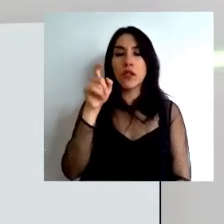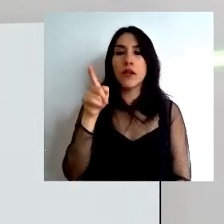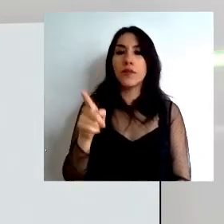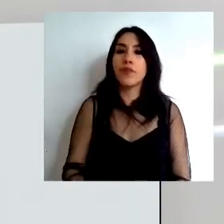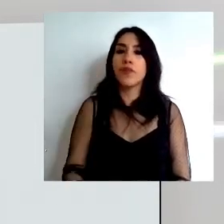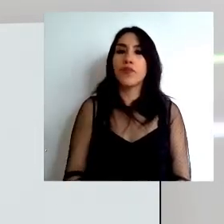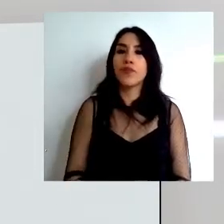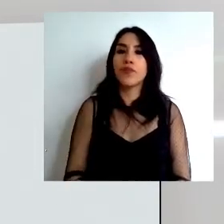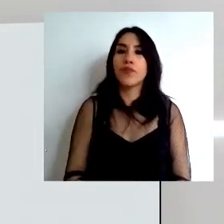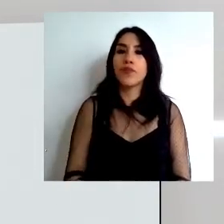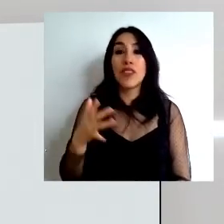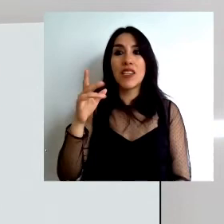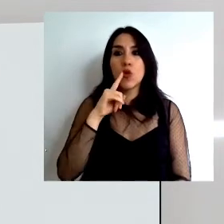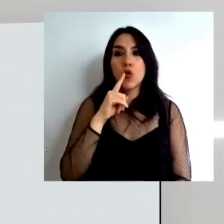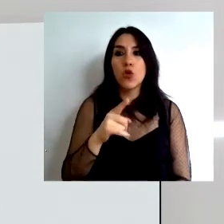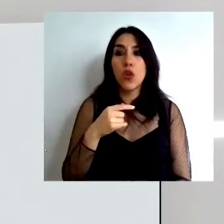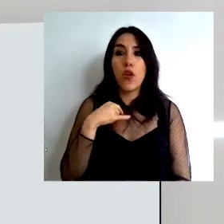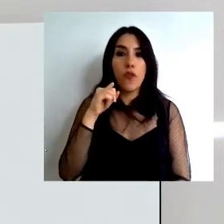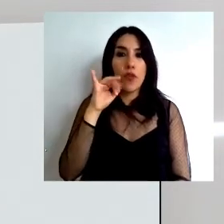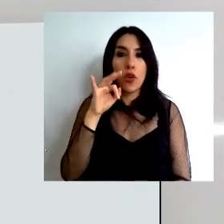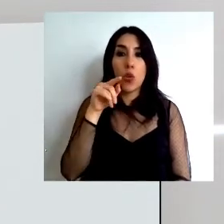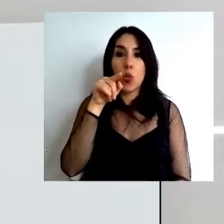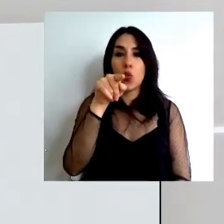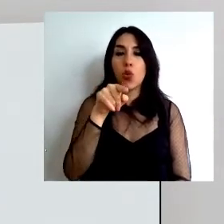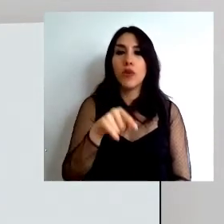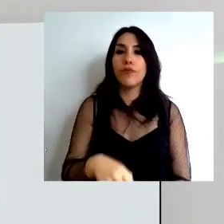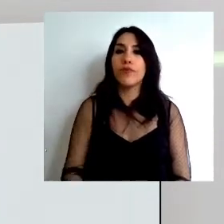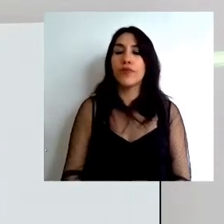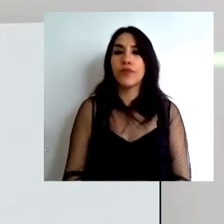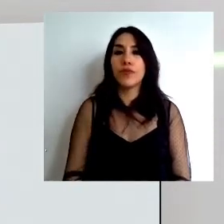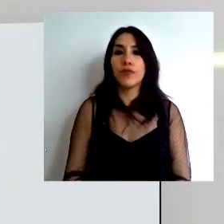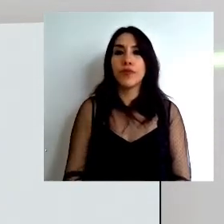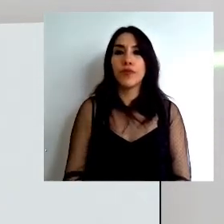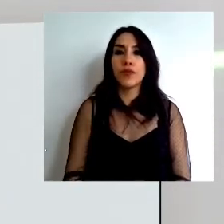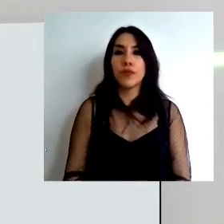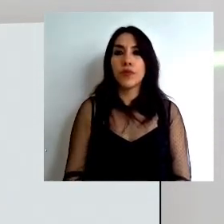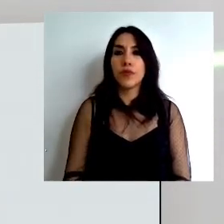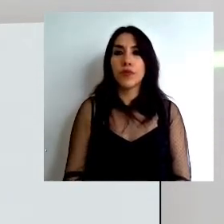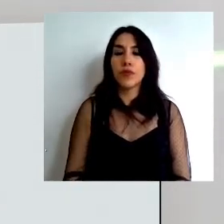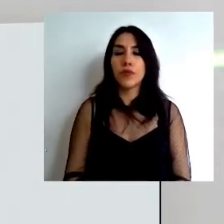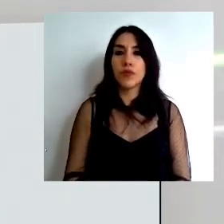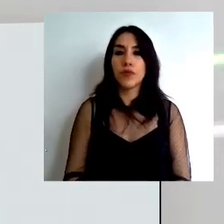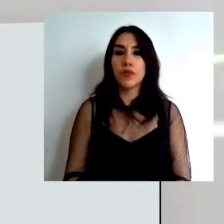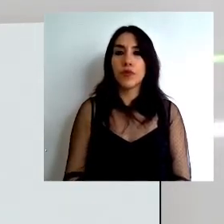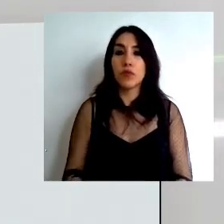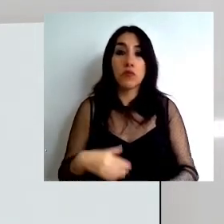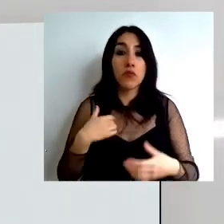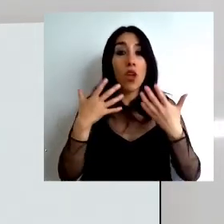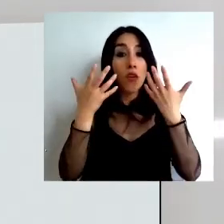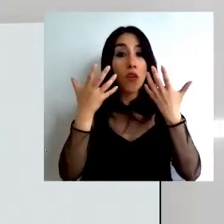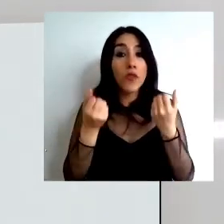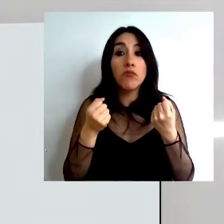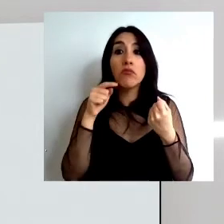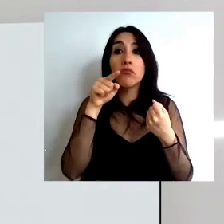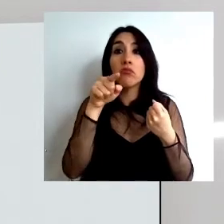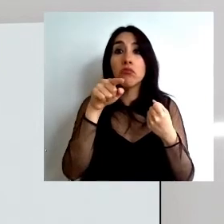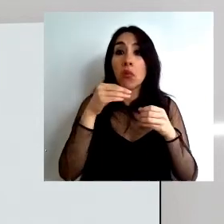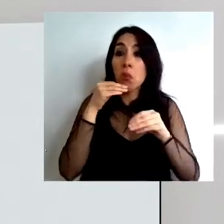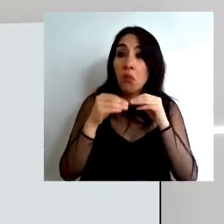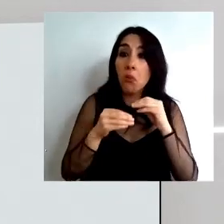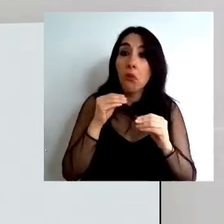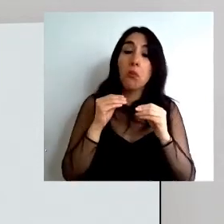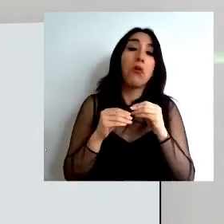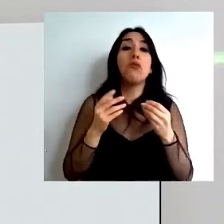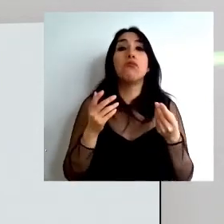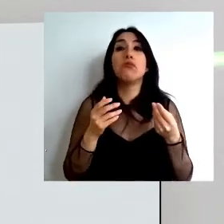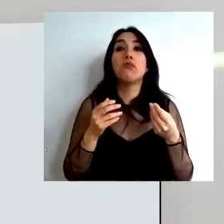upscaling processes, you as a founder have to change your role. So at the beginning, you are your product, you are your